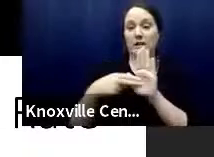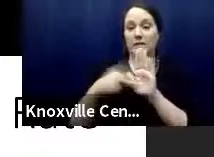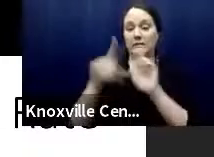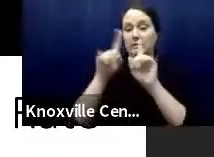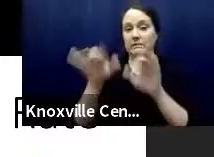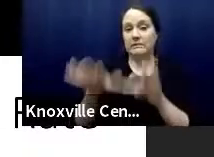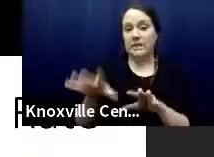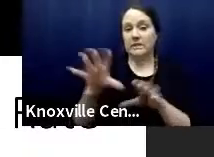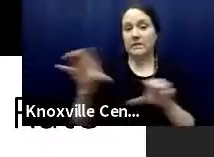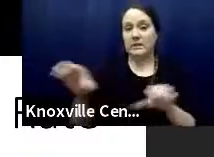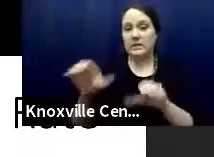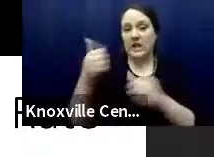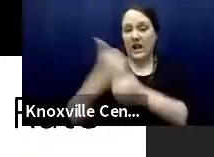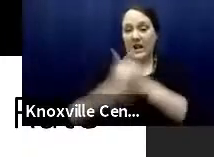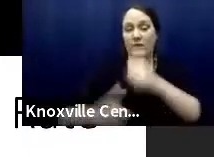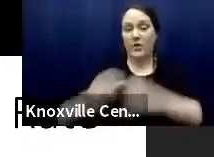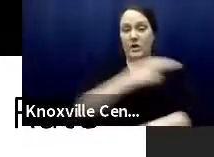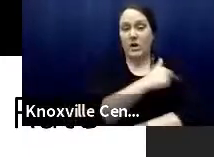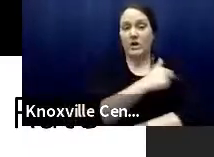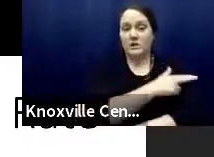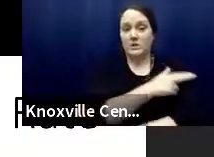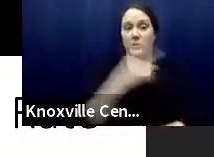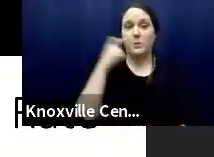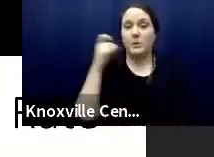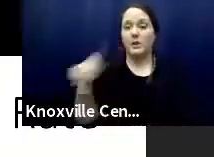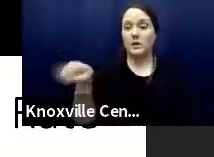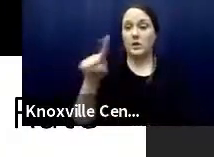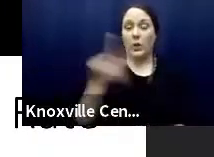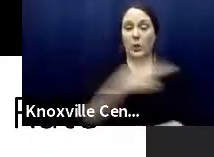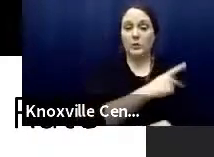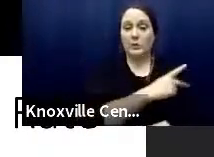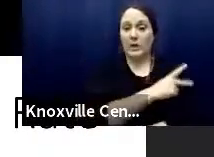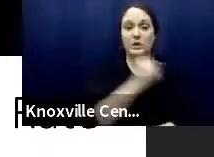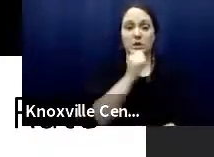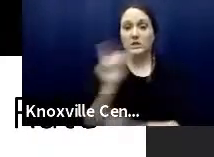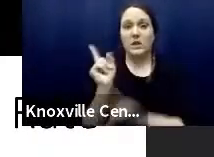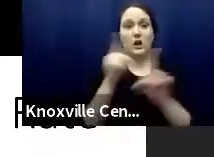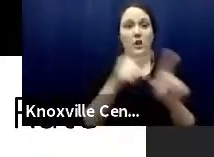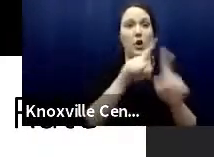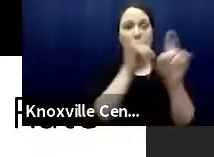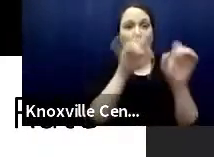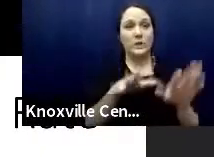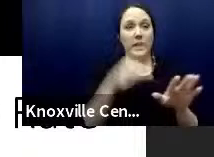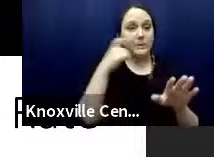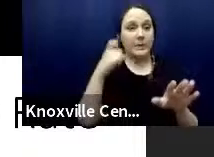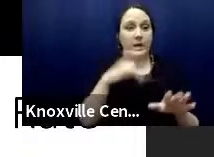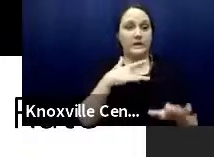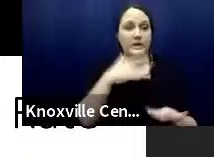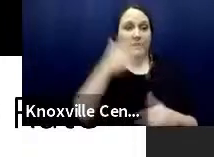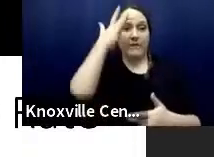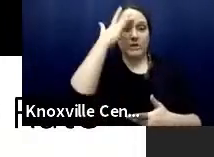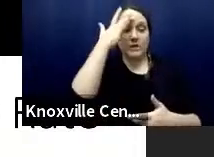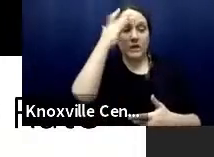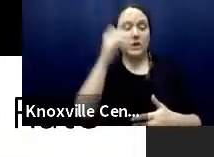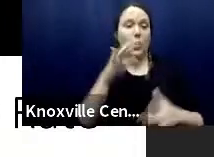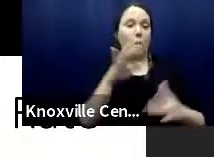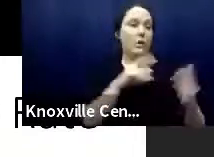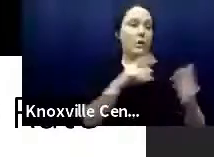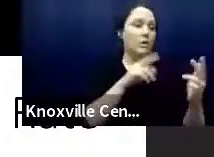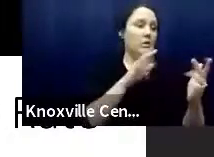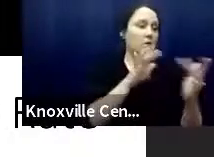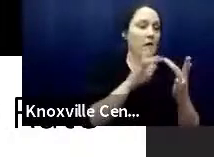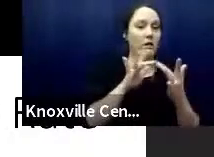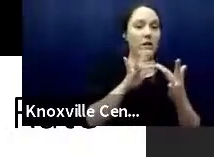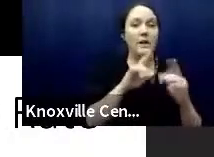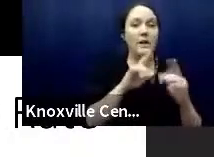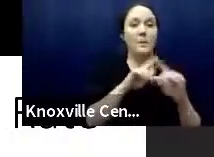hospital? Because those patients would not have sought testing because of symptoms or contacts, but merely